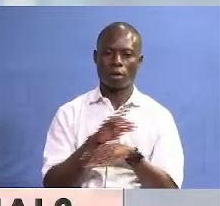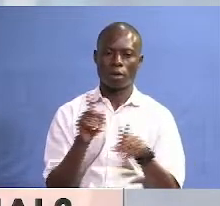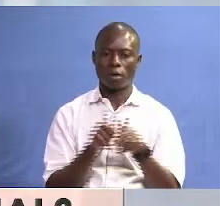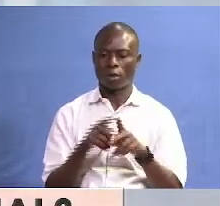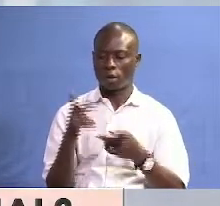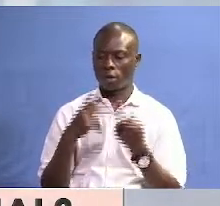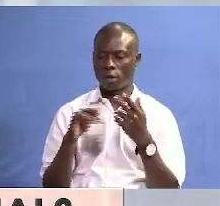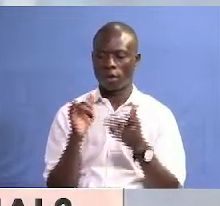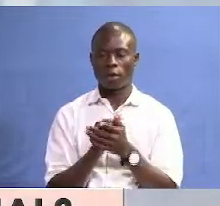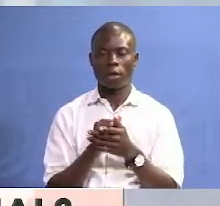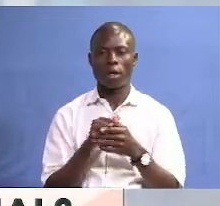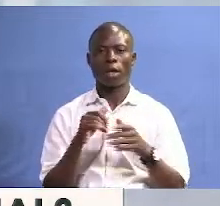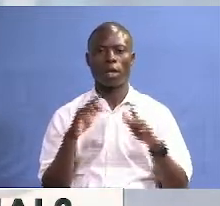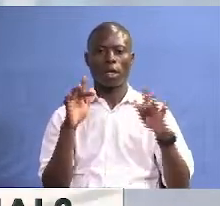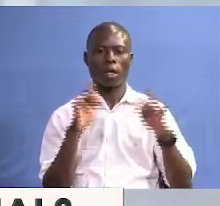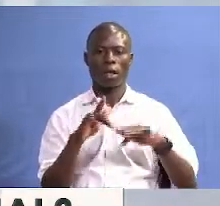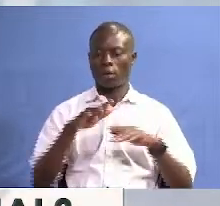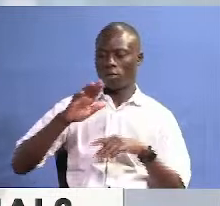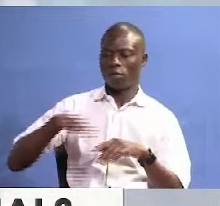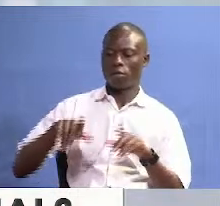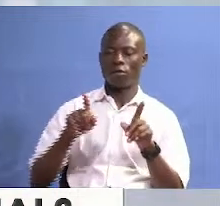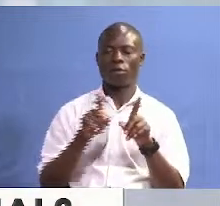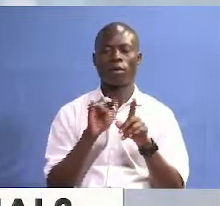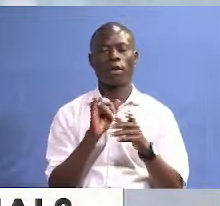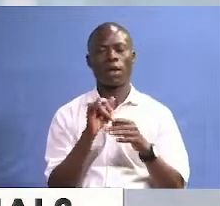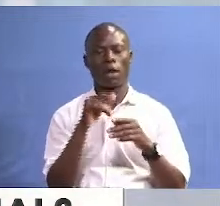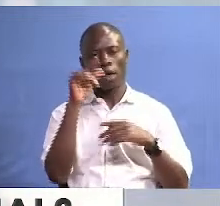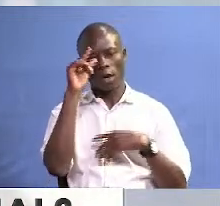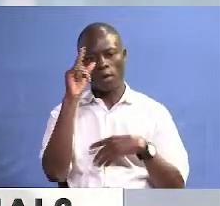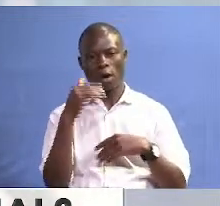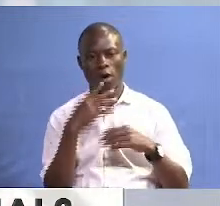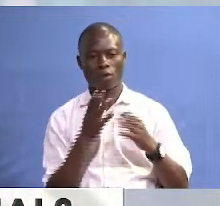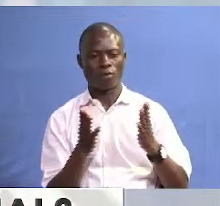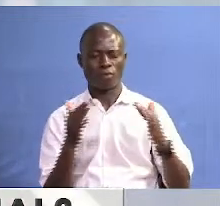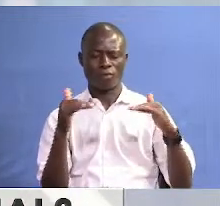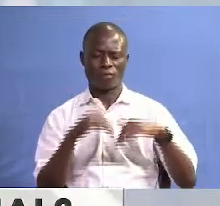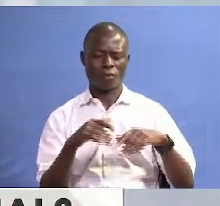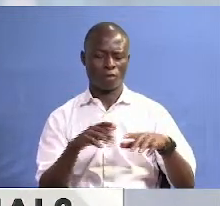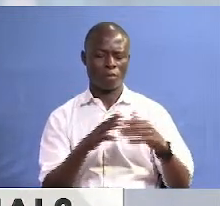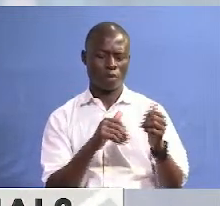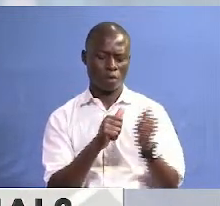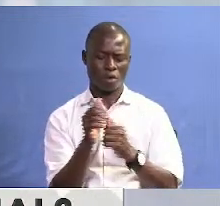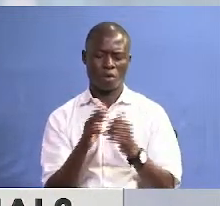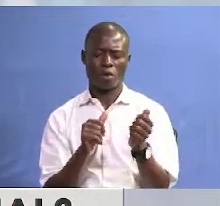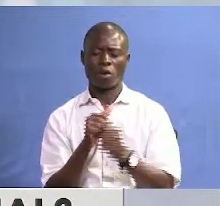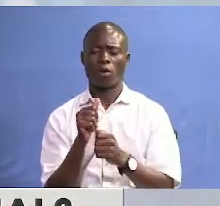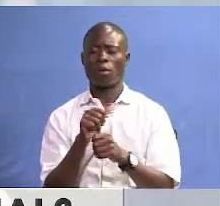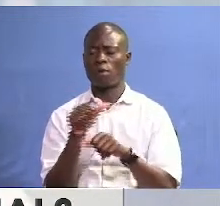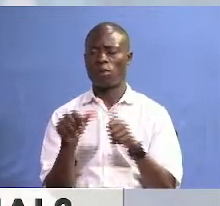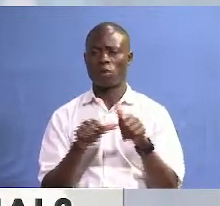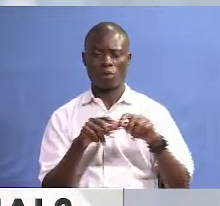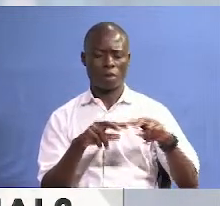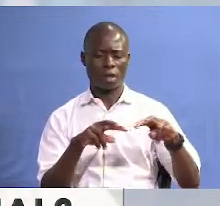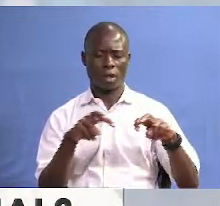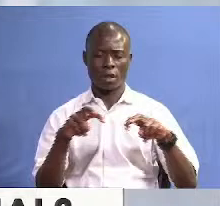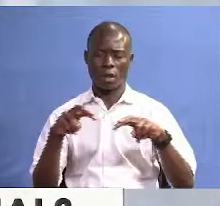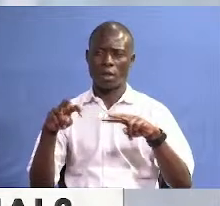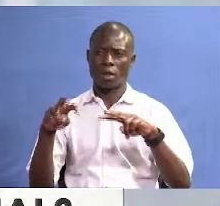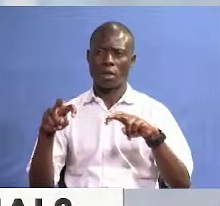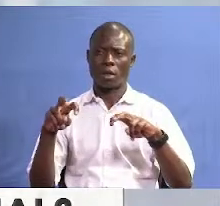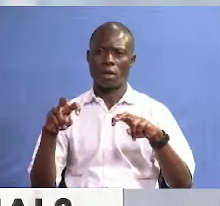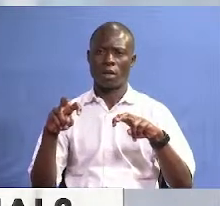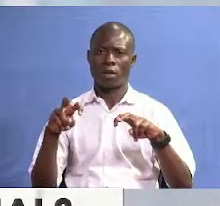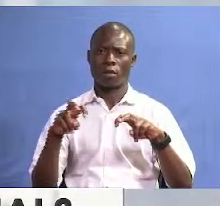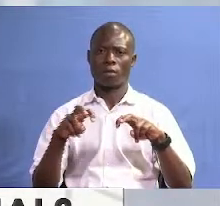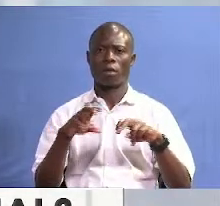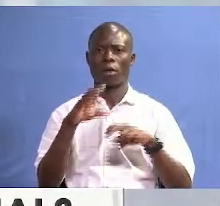precise, the latest development that has just unfolded in regard to the sacking of